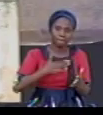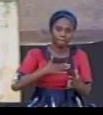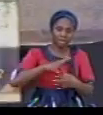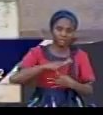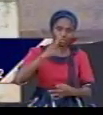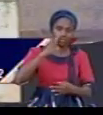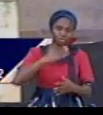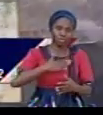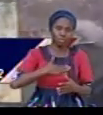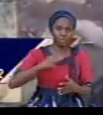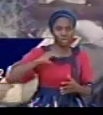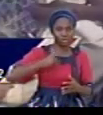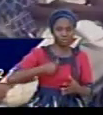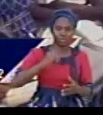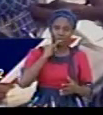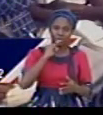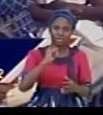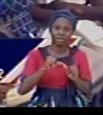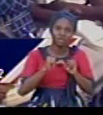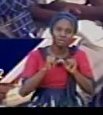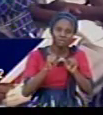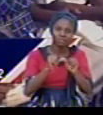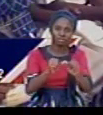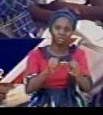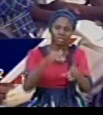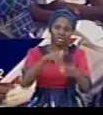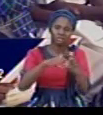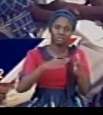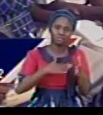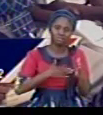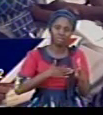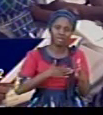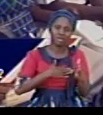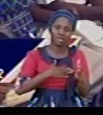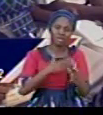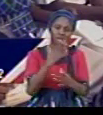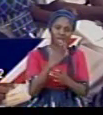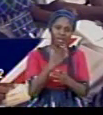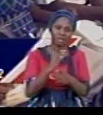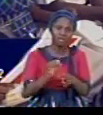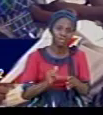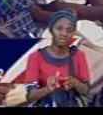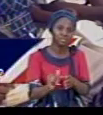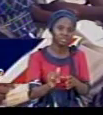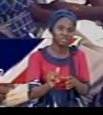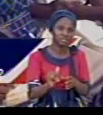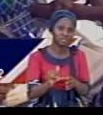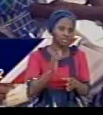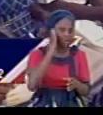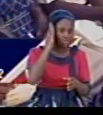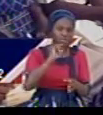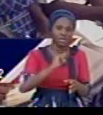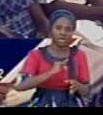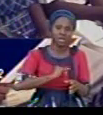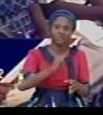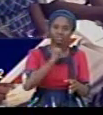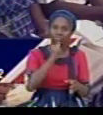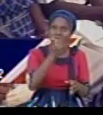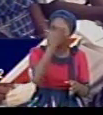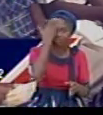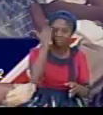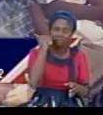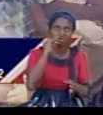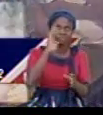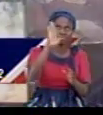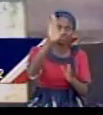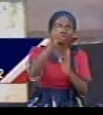is continually in my hand, yet do I not forget thy law.